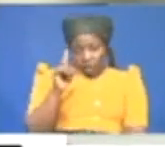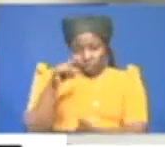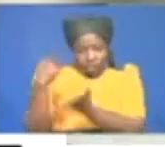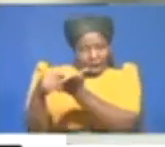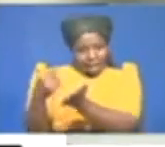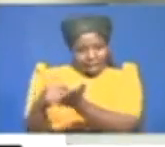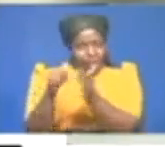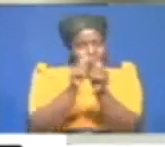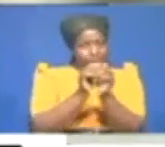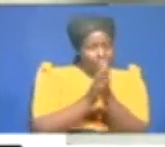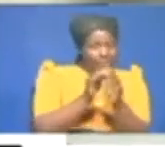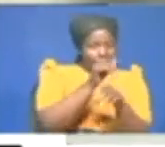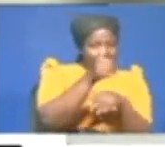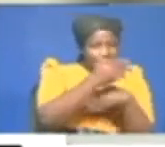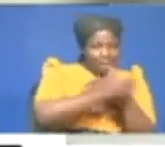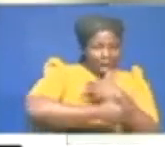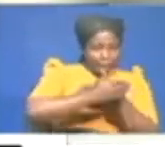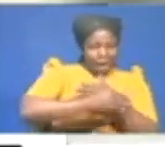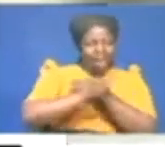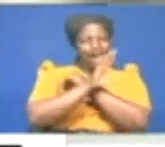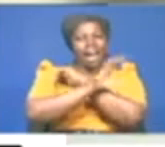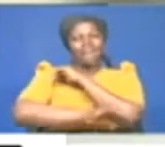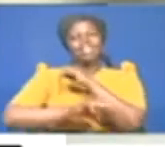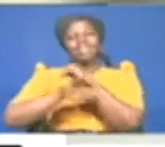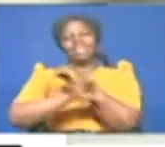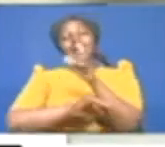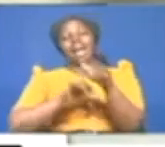surrounding countries in terms of readiness.